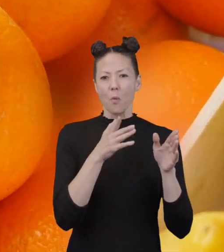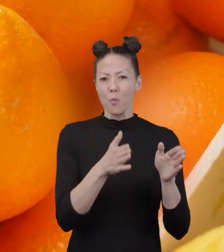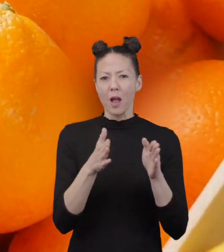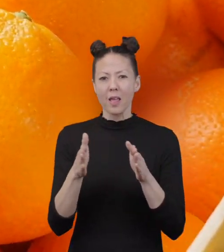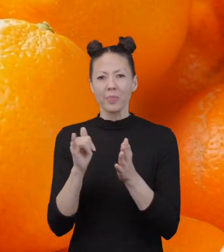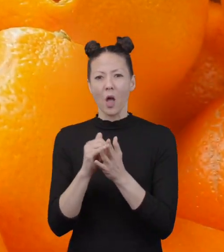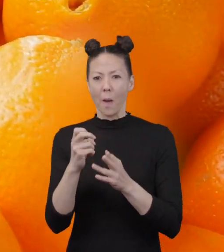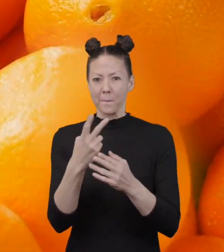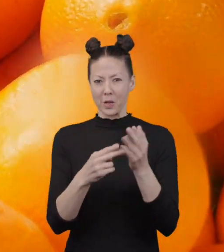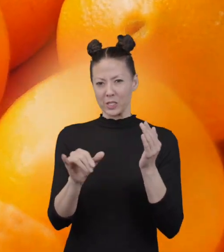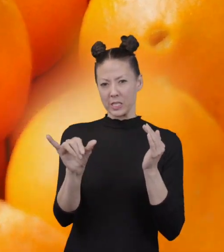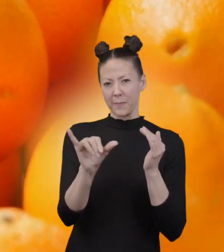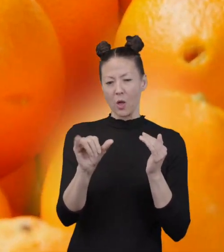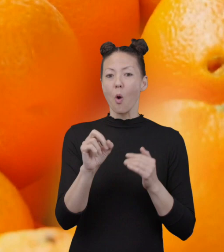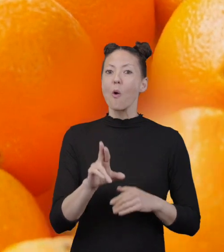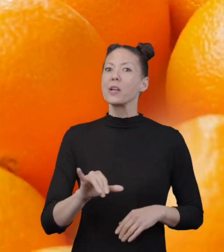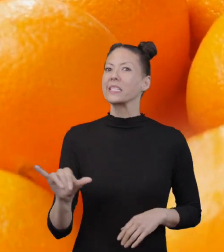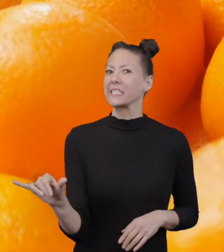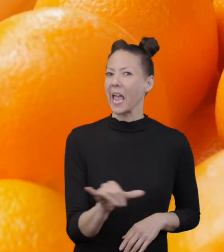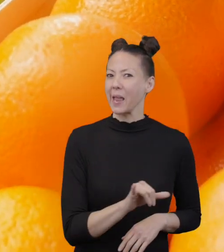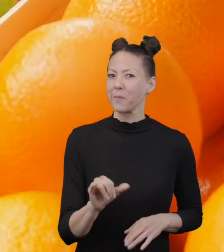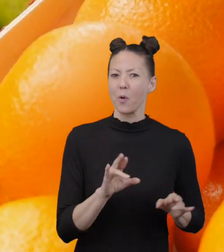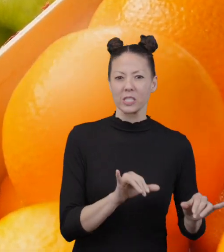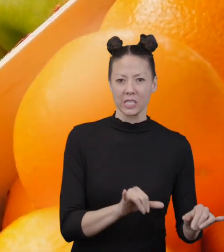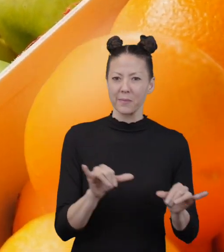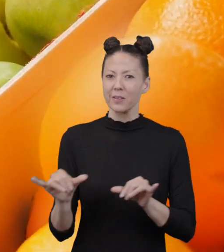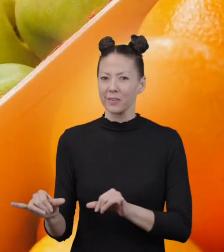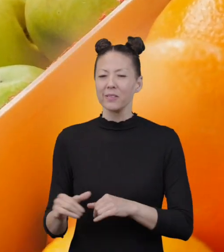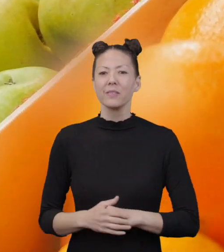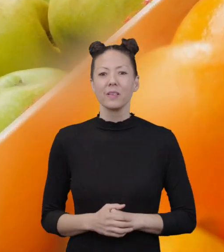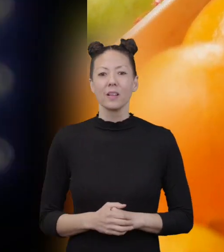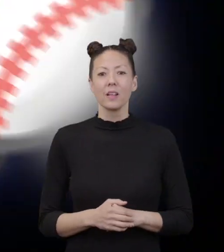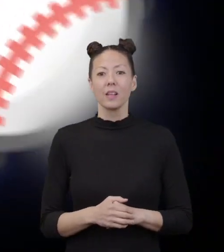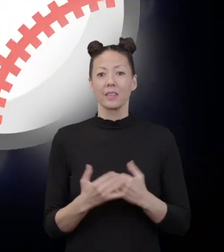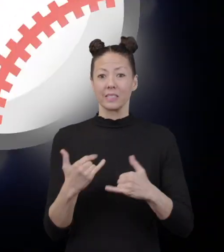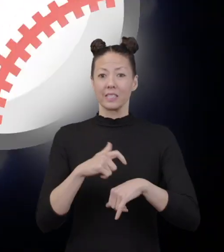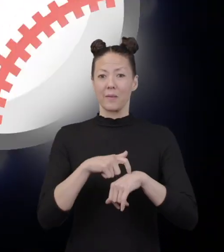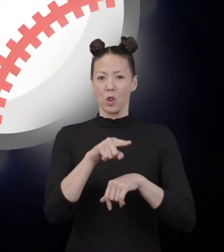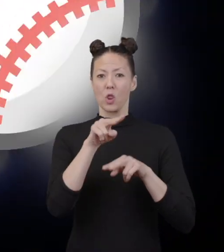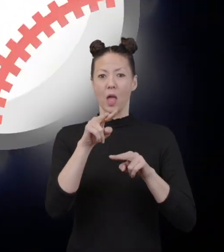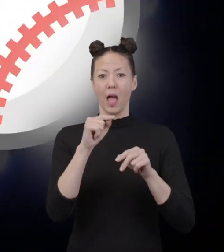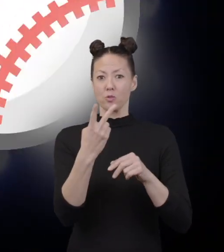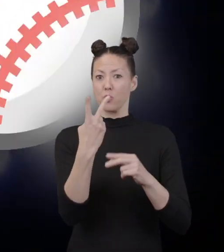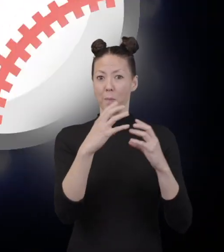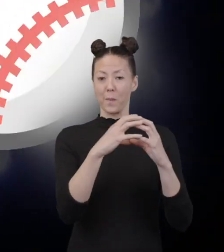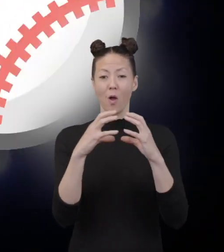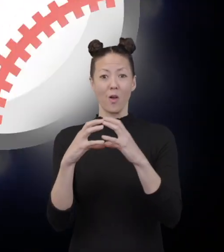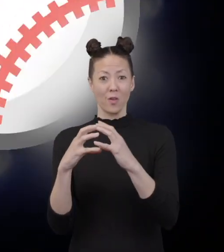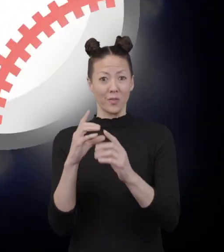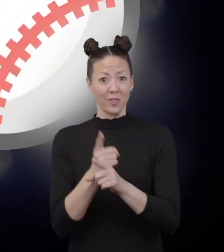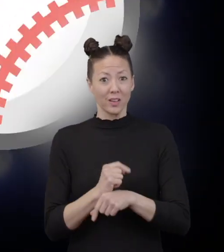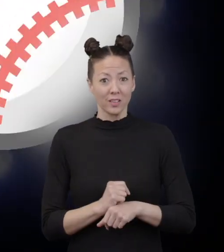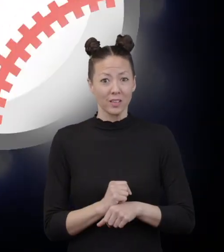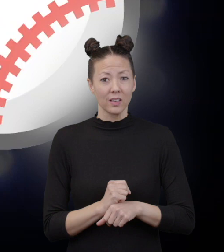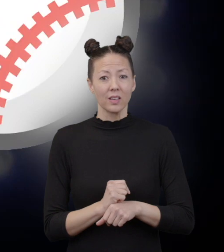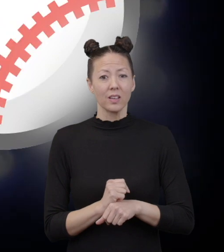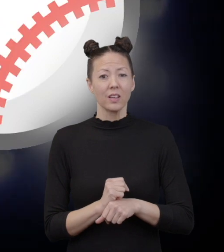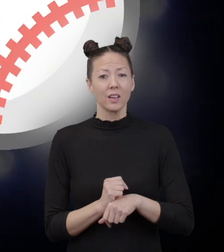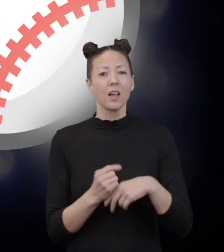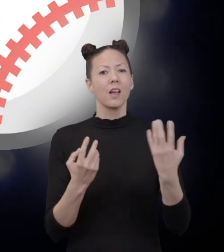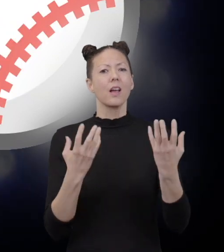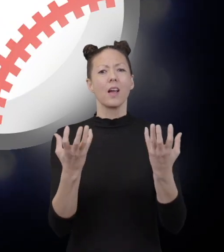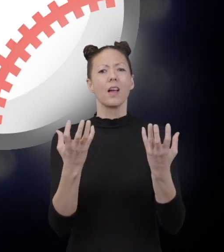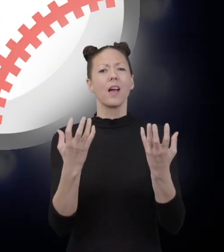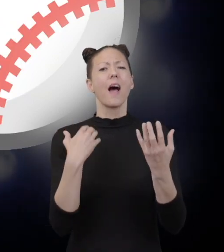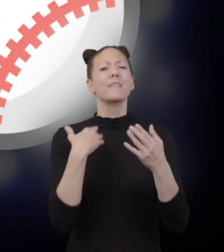for ways that they are similar or the same. This time, as you look at the two balls, list some